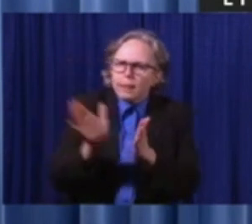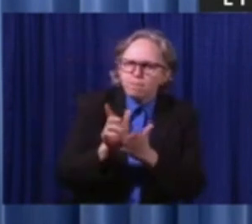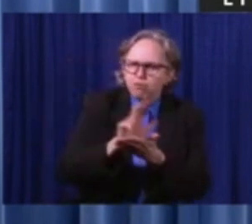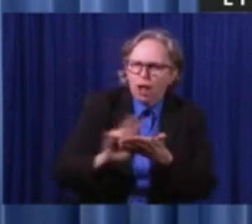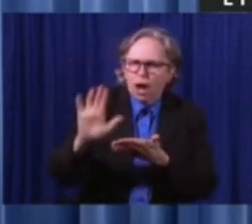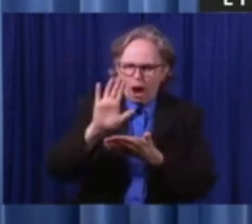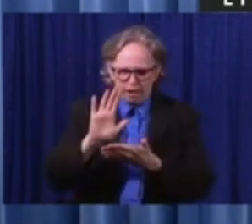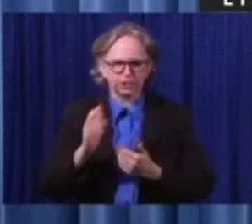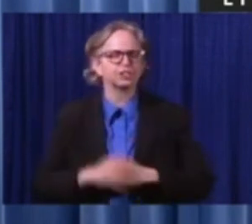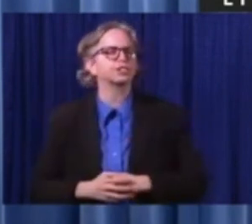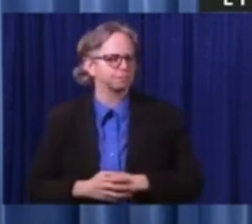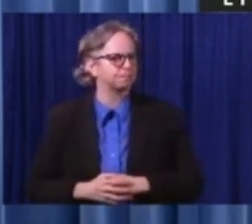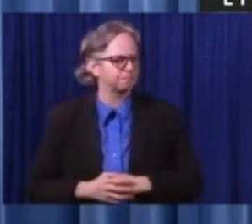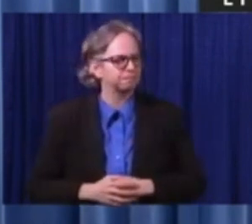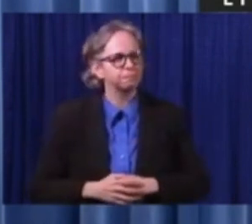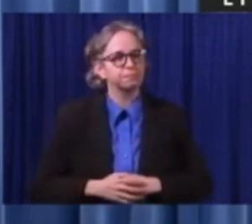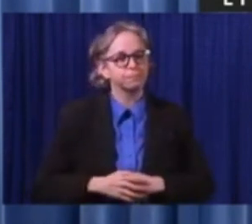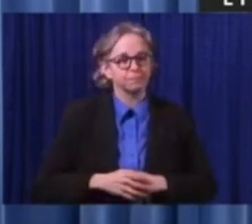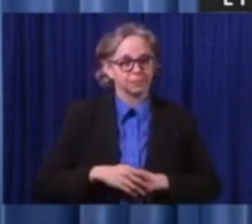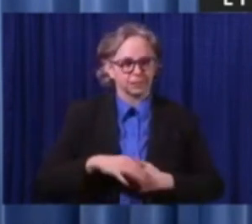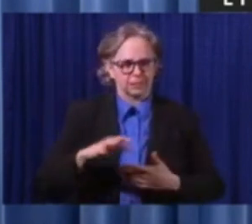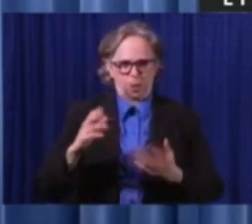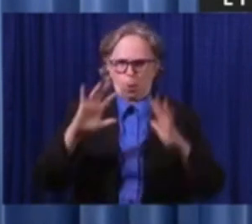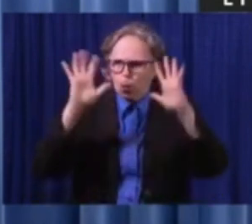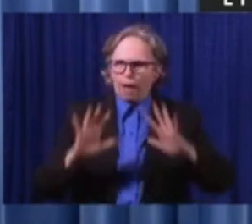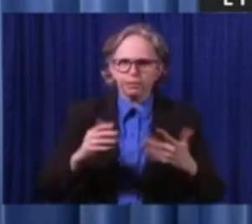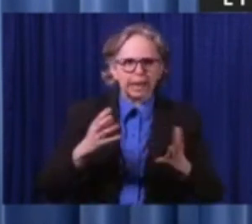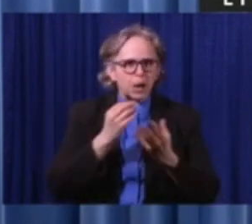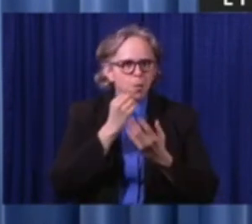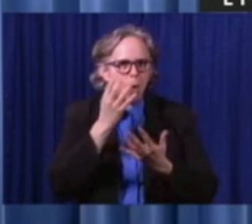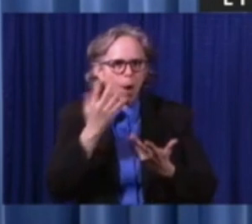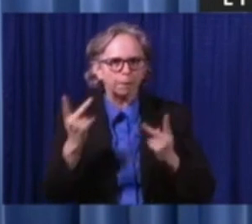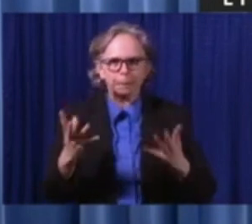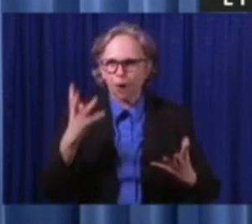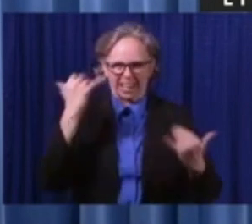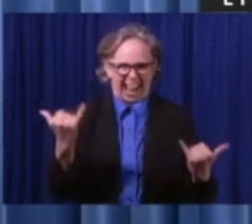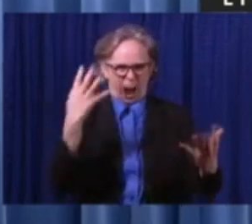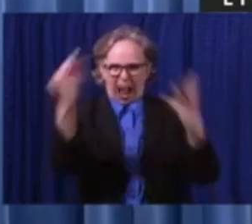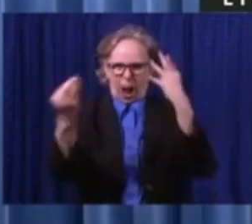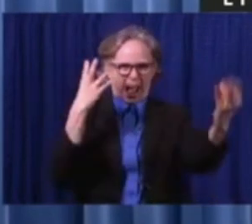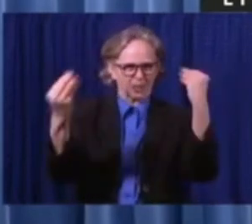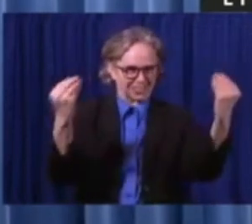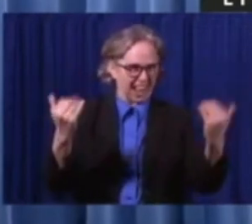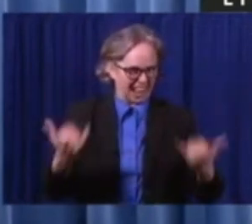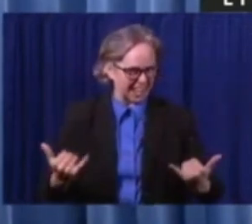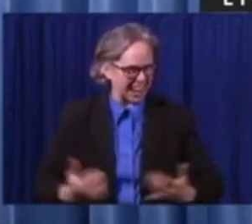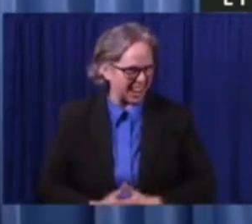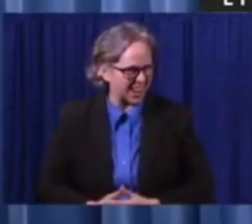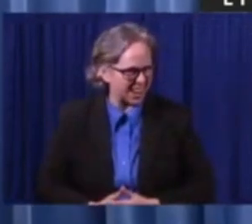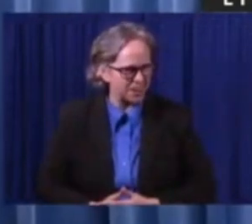Well, the weather is getting warmer. People are spending more time outdoors. It's time, I guess, for all of us to be